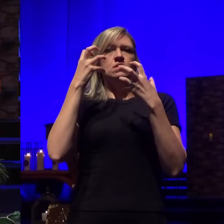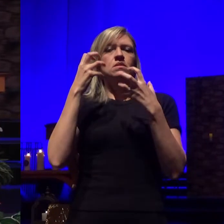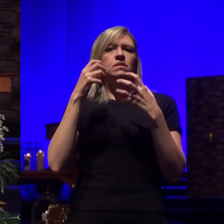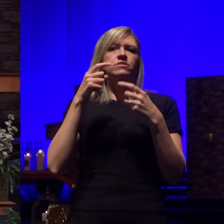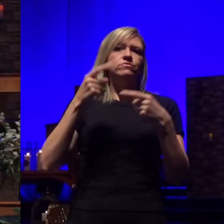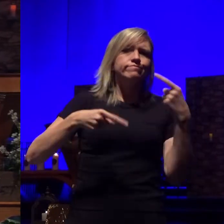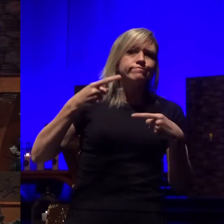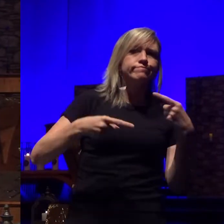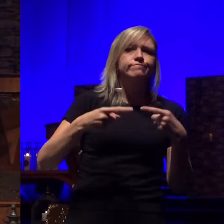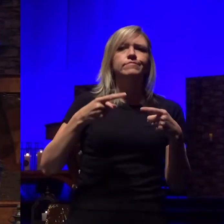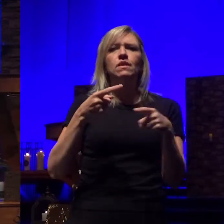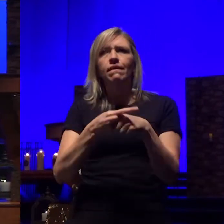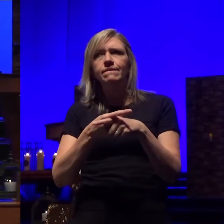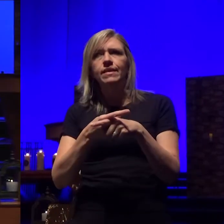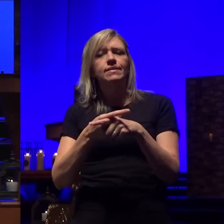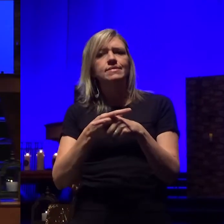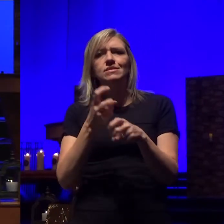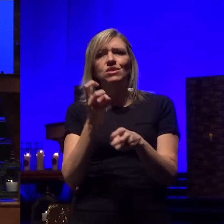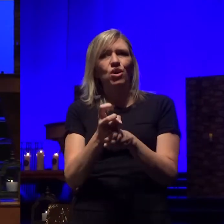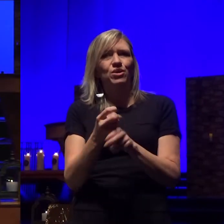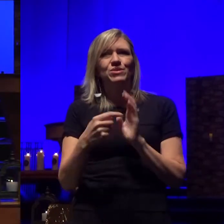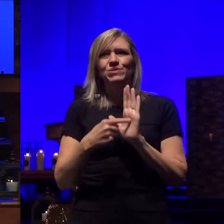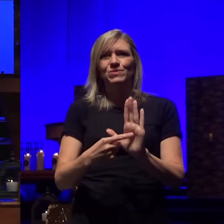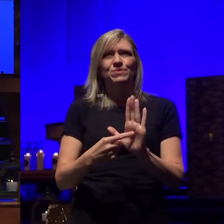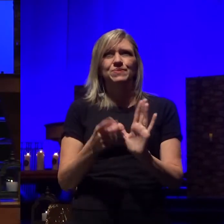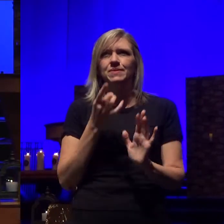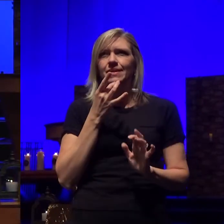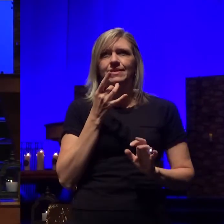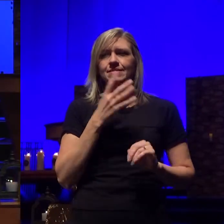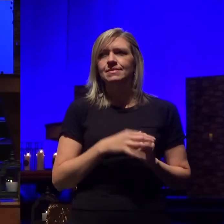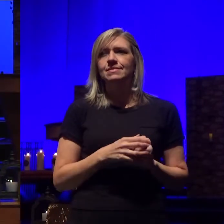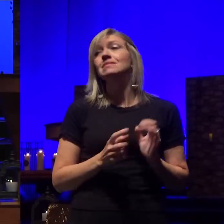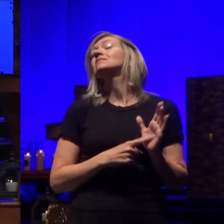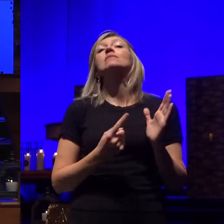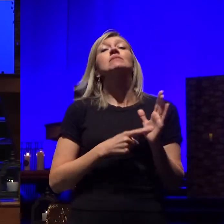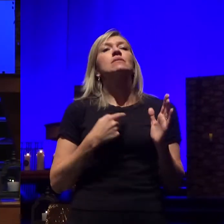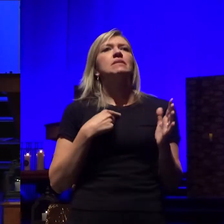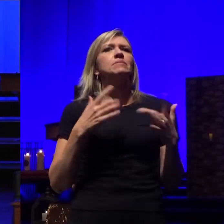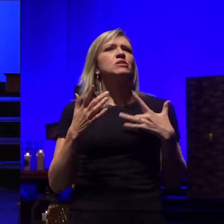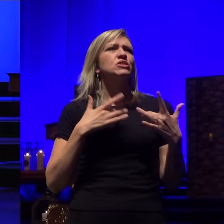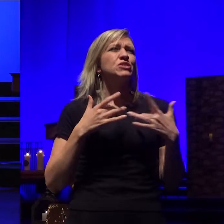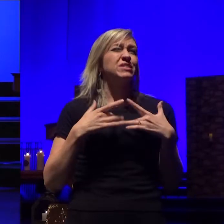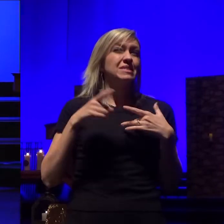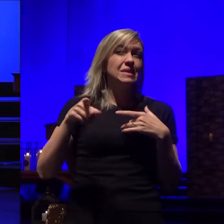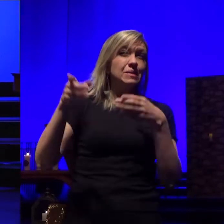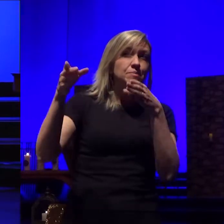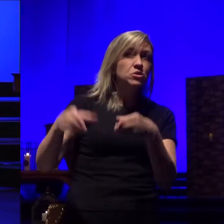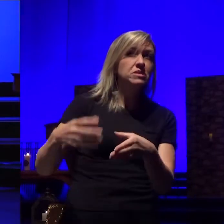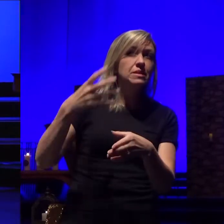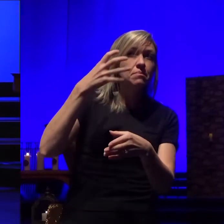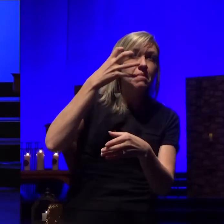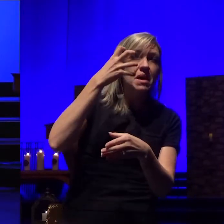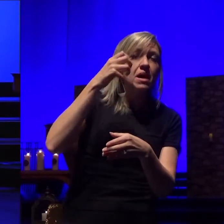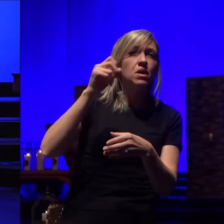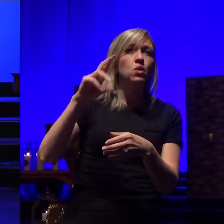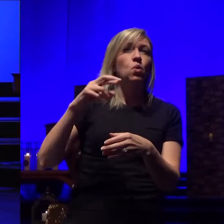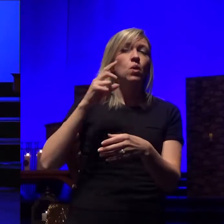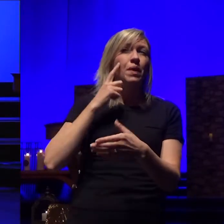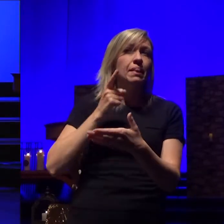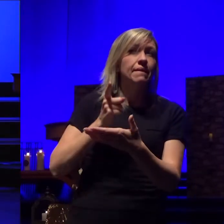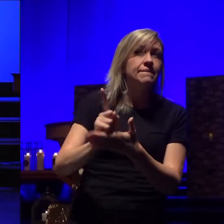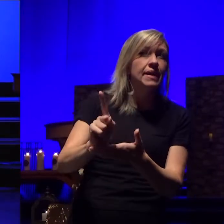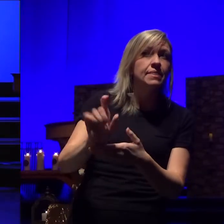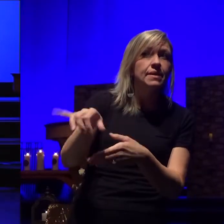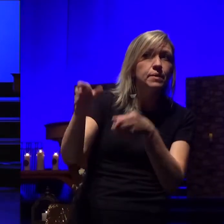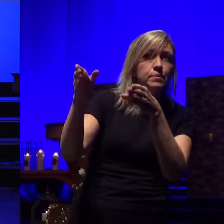to be the light. There's times where I'm too worried someone's going to be mad at me or I'm going to offend someone by being the